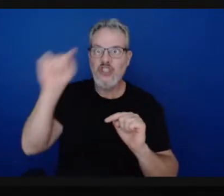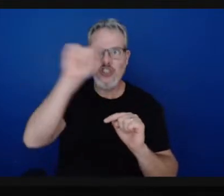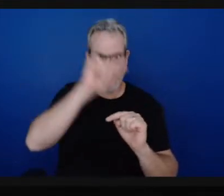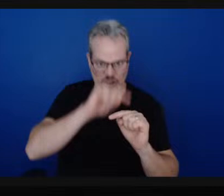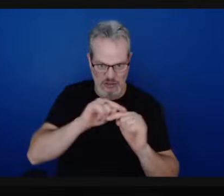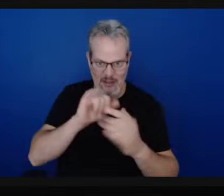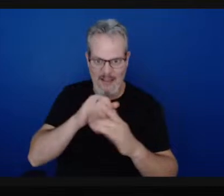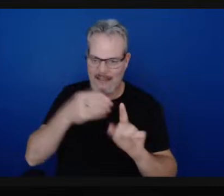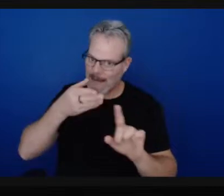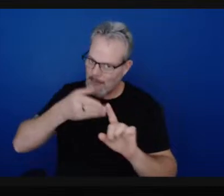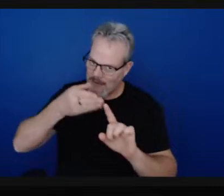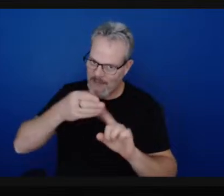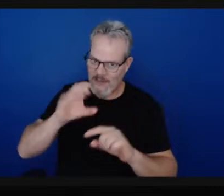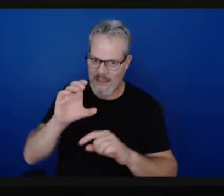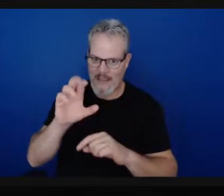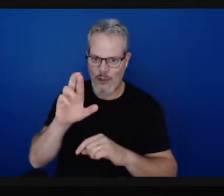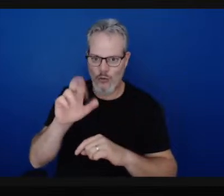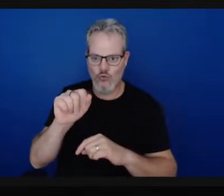at right here